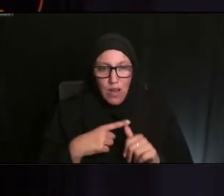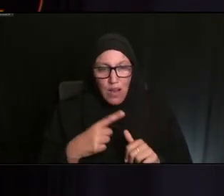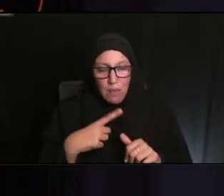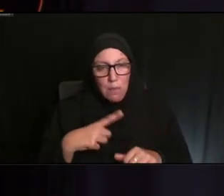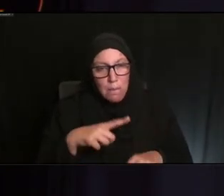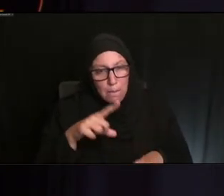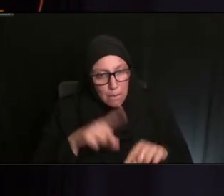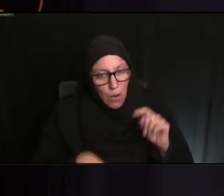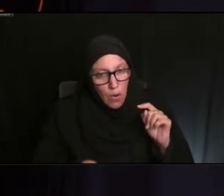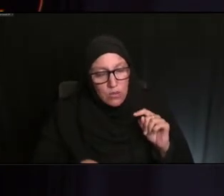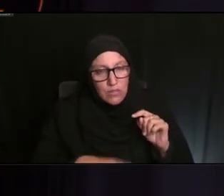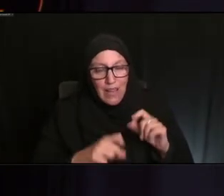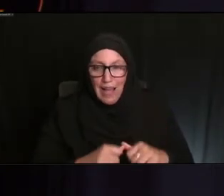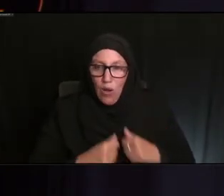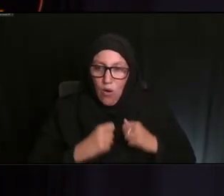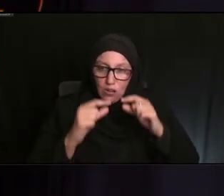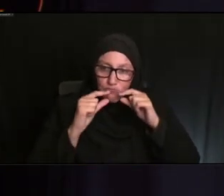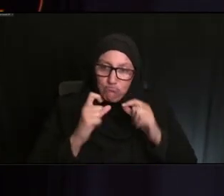Imam?